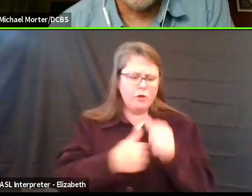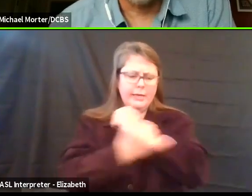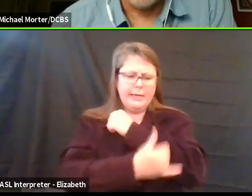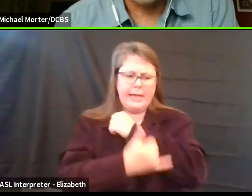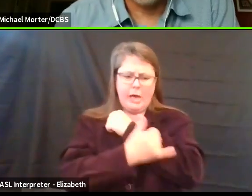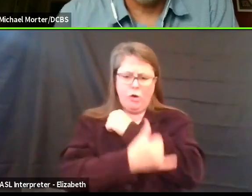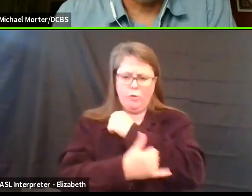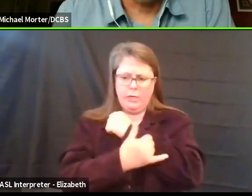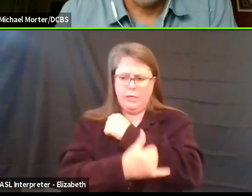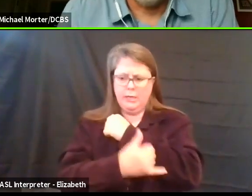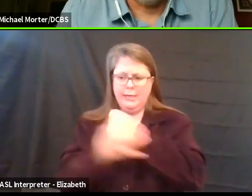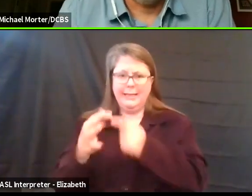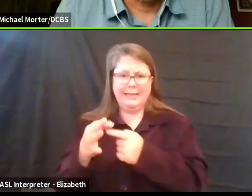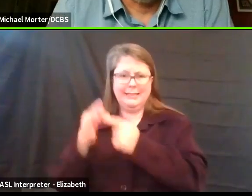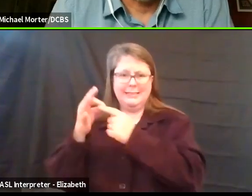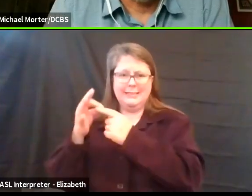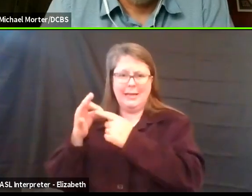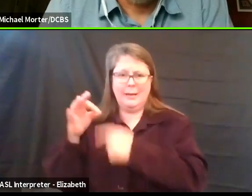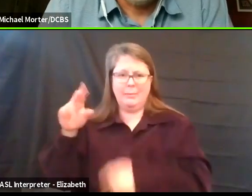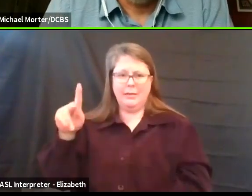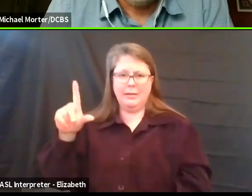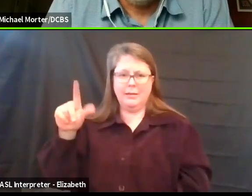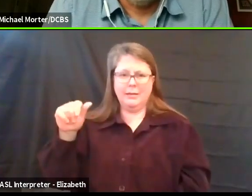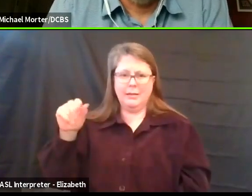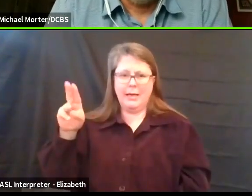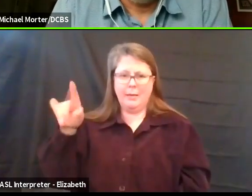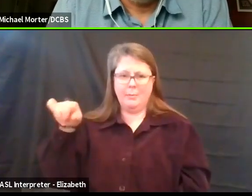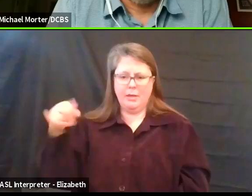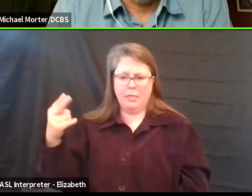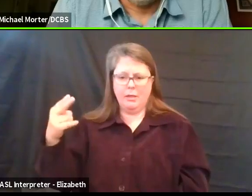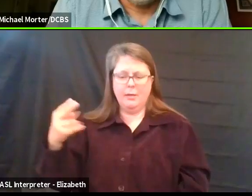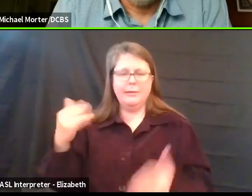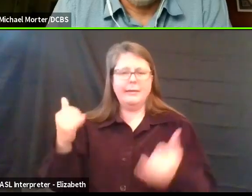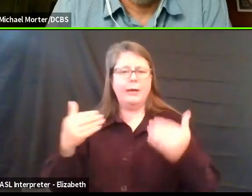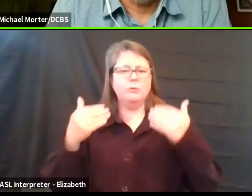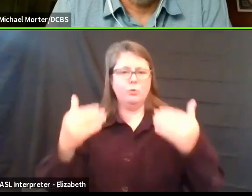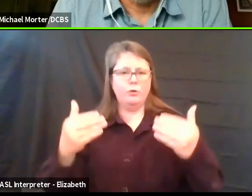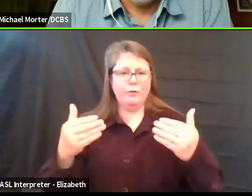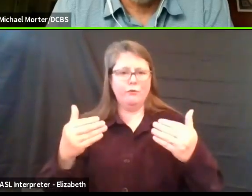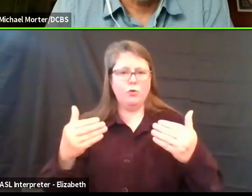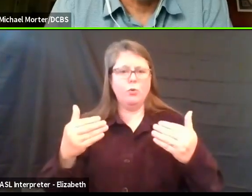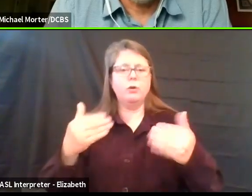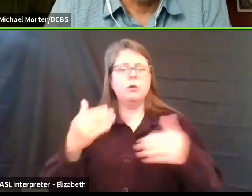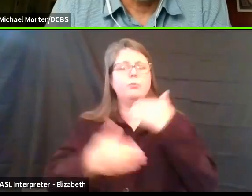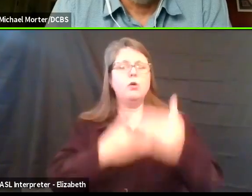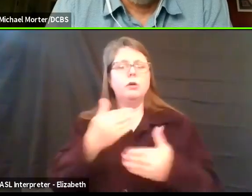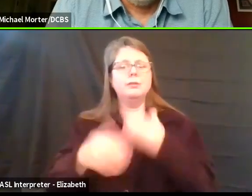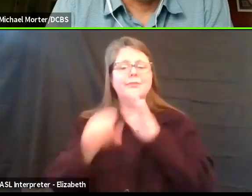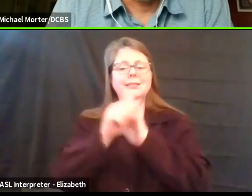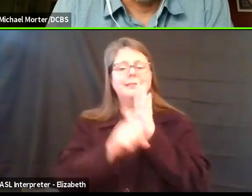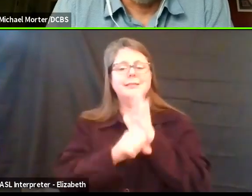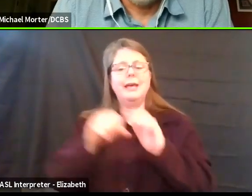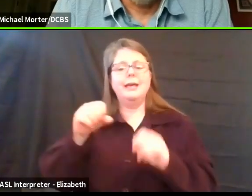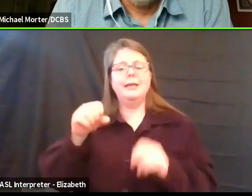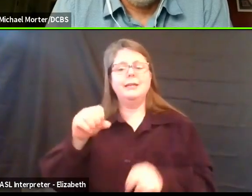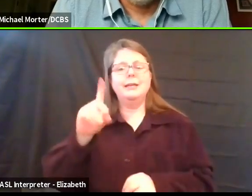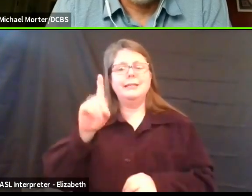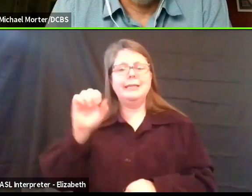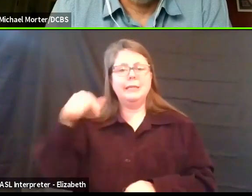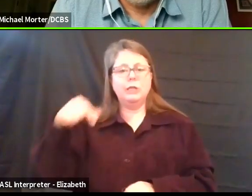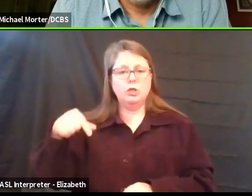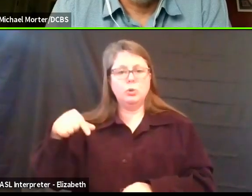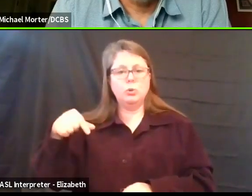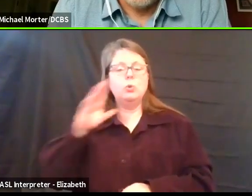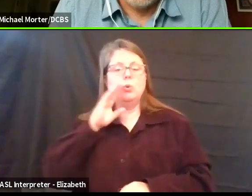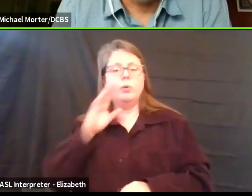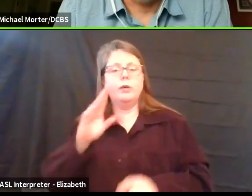forward in a process so that the state DEQ and EPA will come in on property sites and clean up